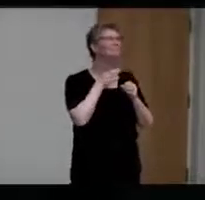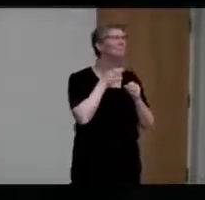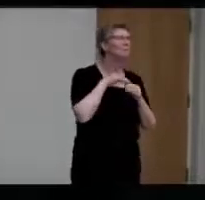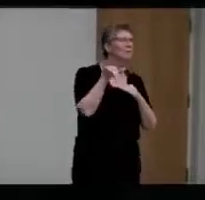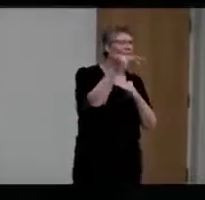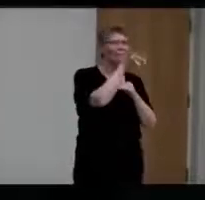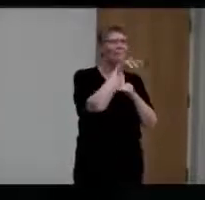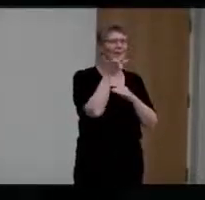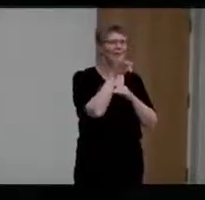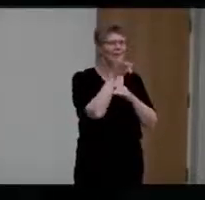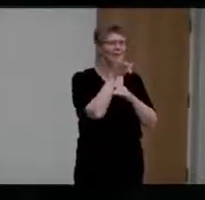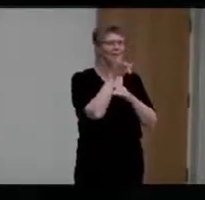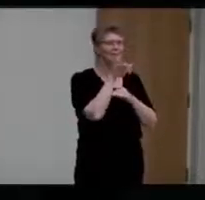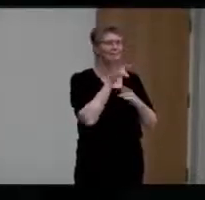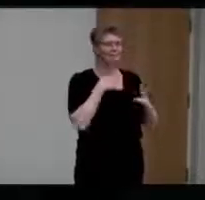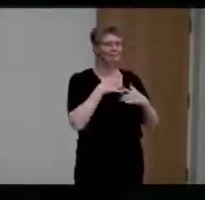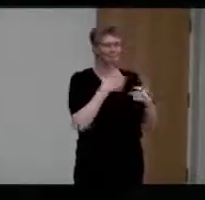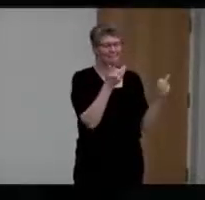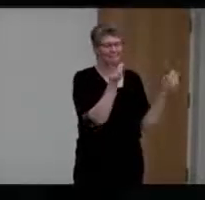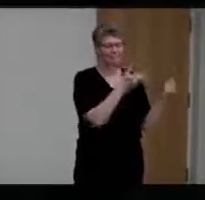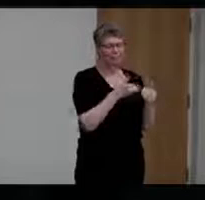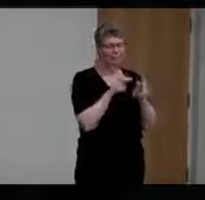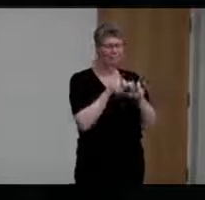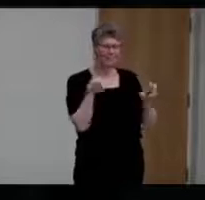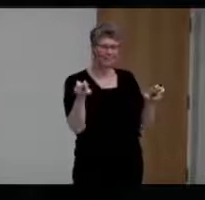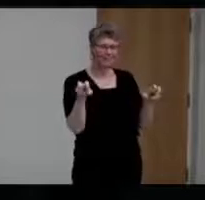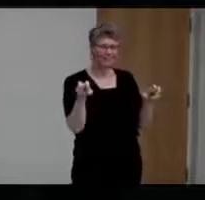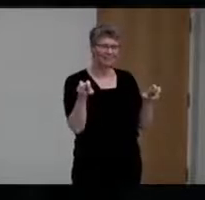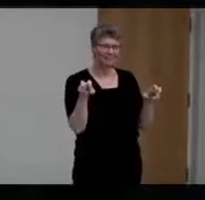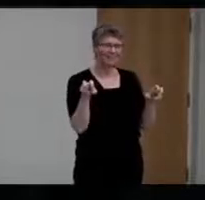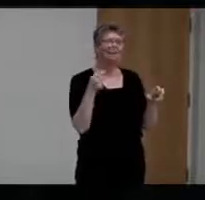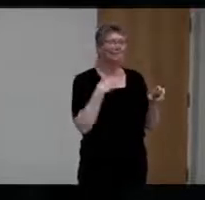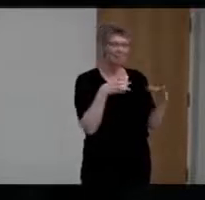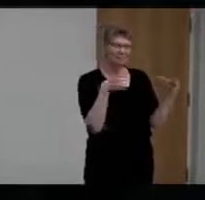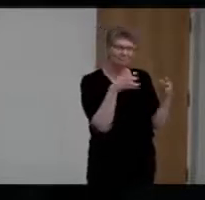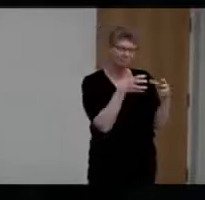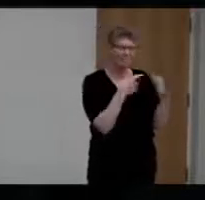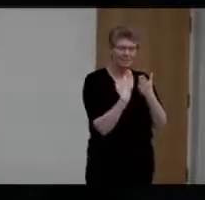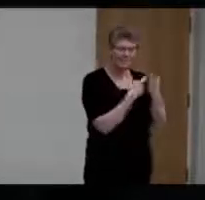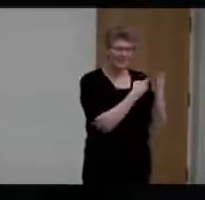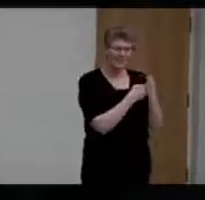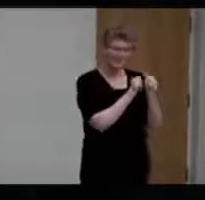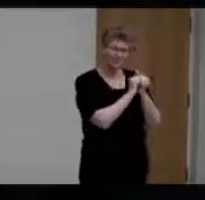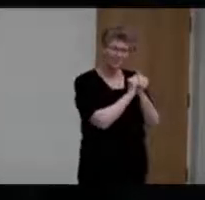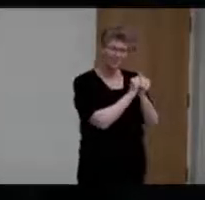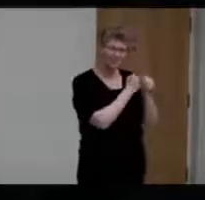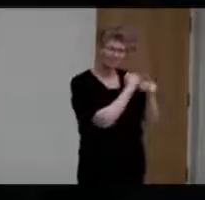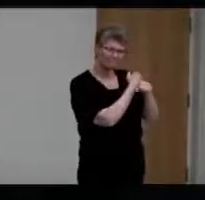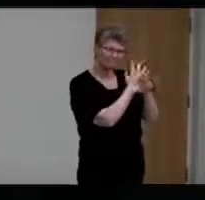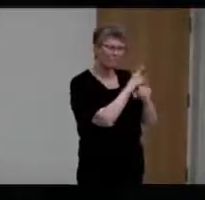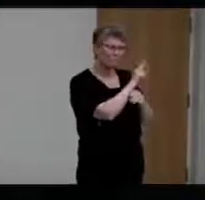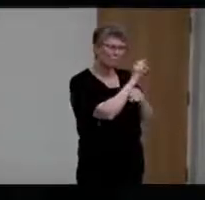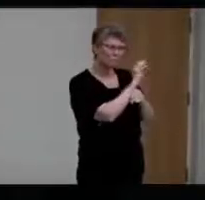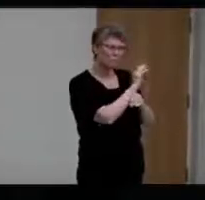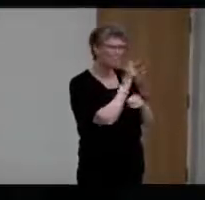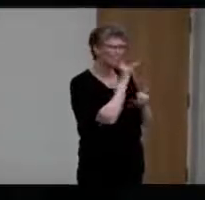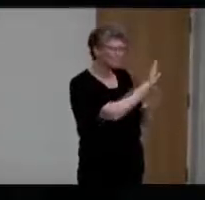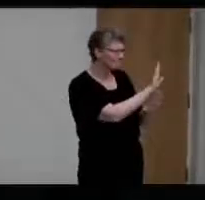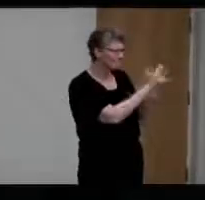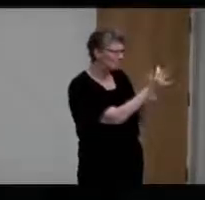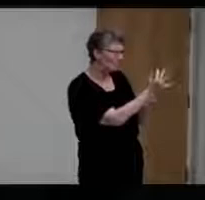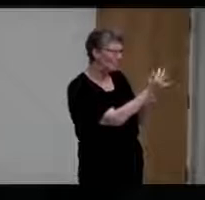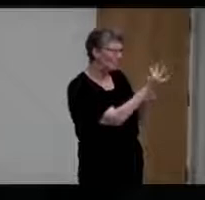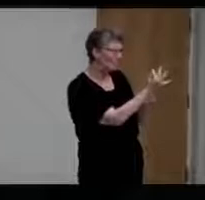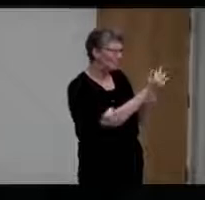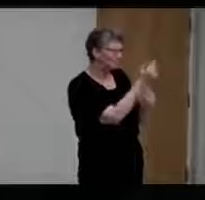excited to introduce to you the panelists. We've gathered a couple of times already on Zoom, and I've had to tell them, save it for the